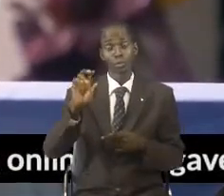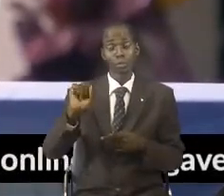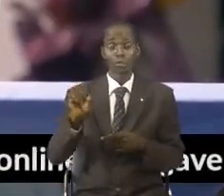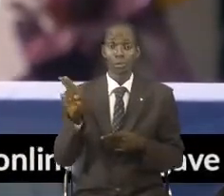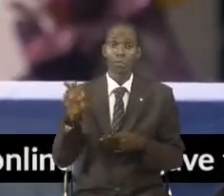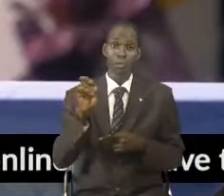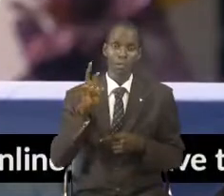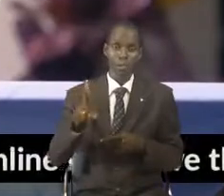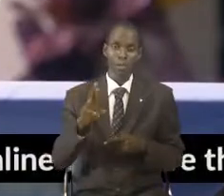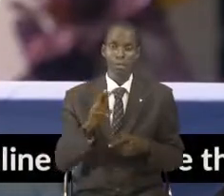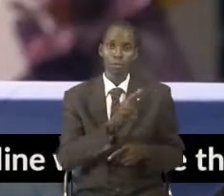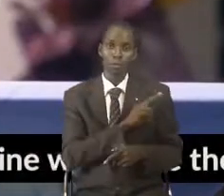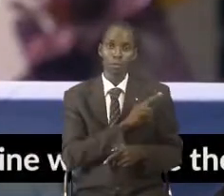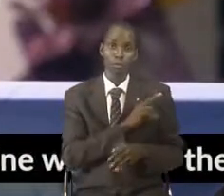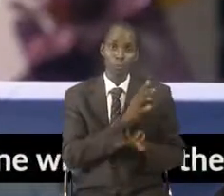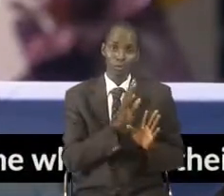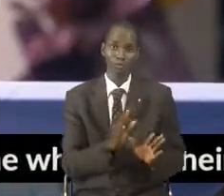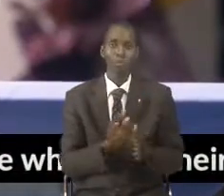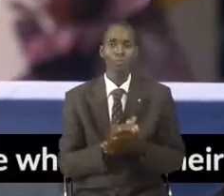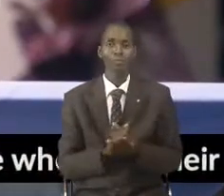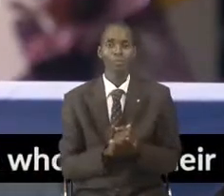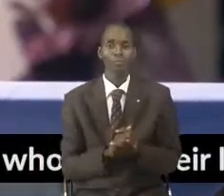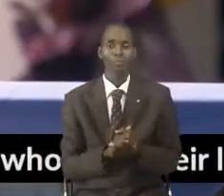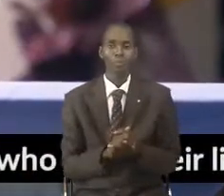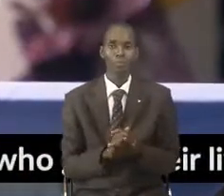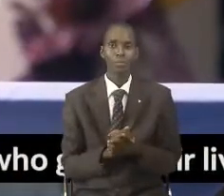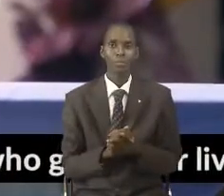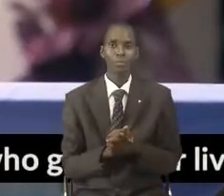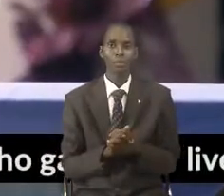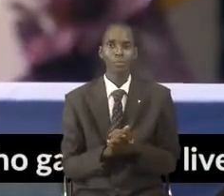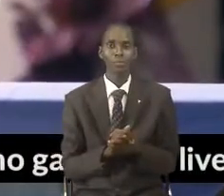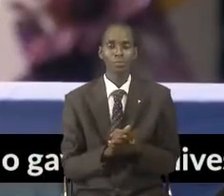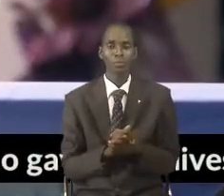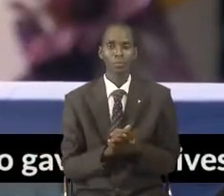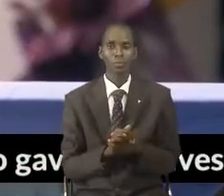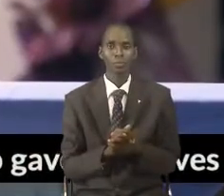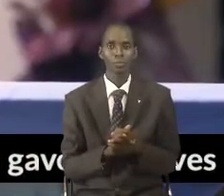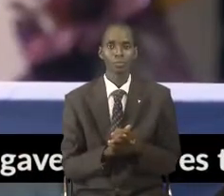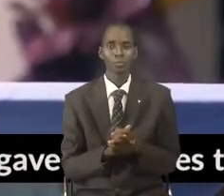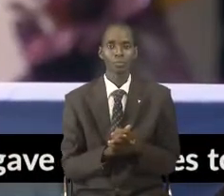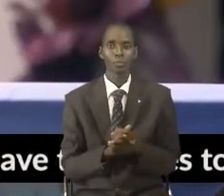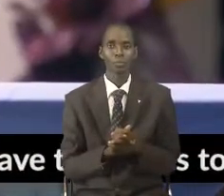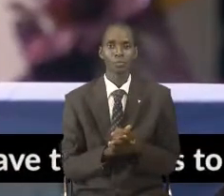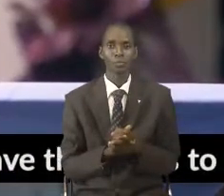The people at the gate side, make sure you reach them.